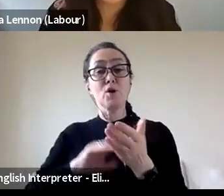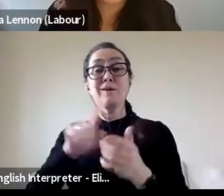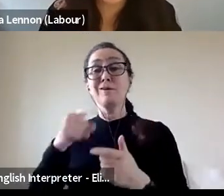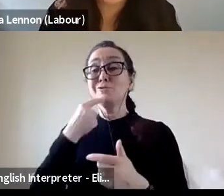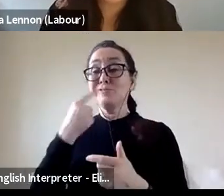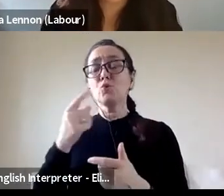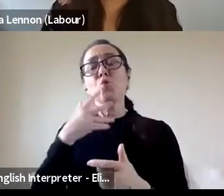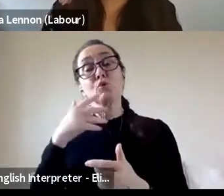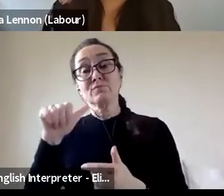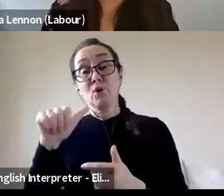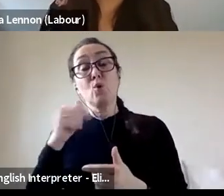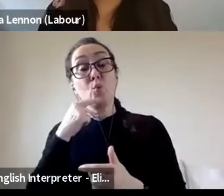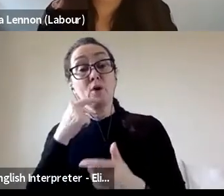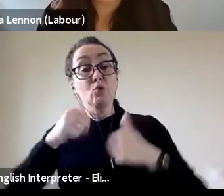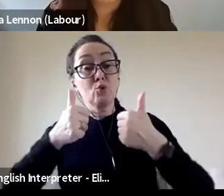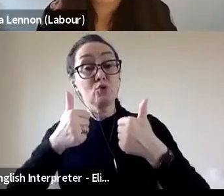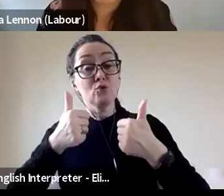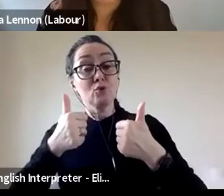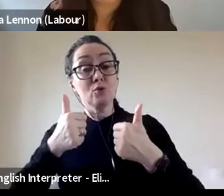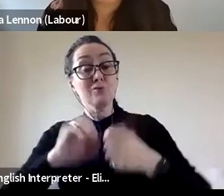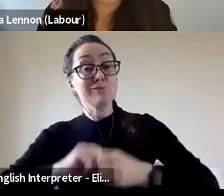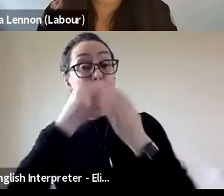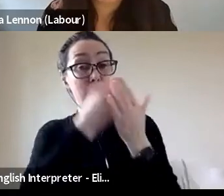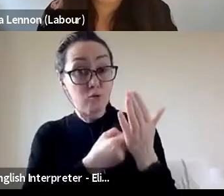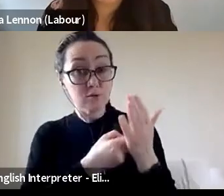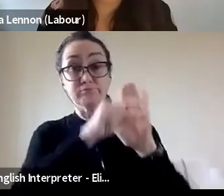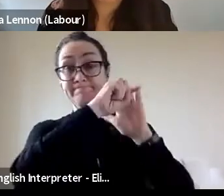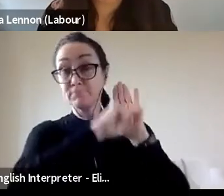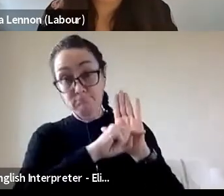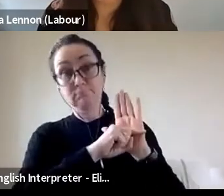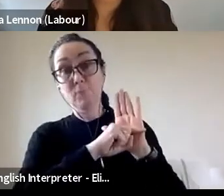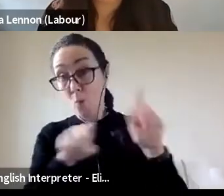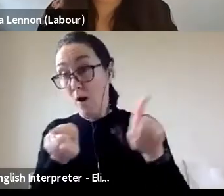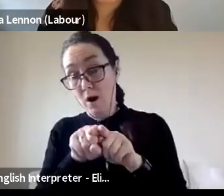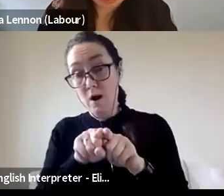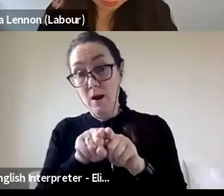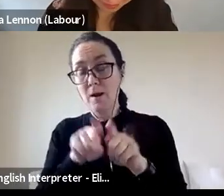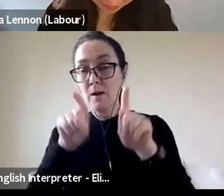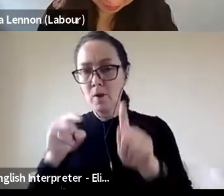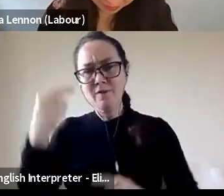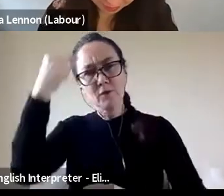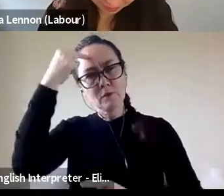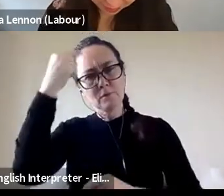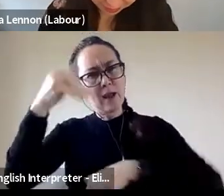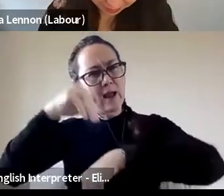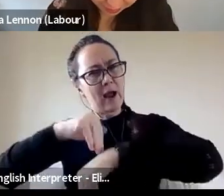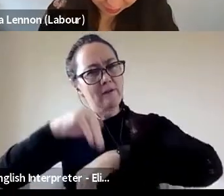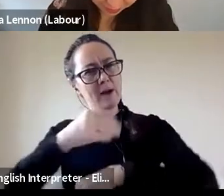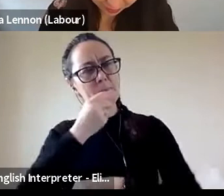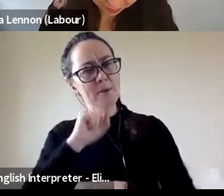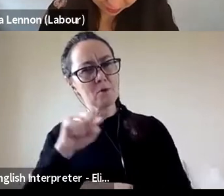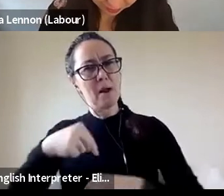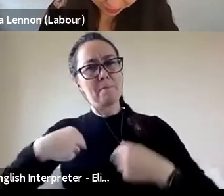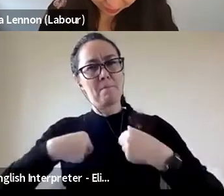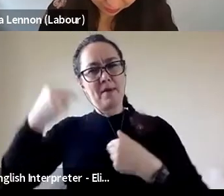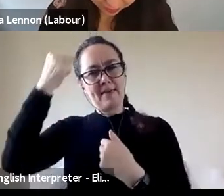actually are not bad at making legislation most of the time. But it's how does that affect me on a Monday morning